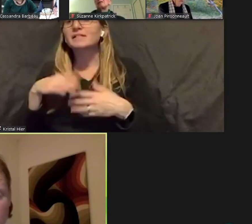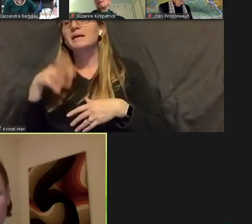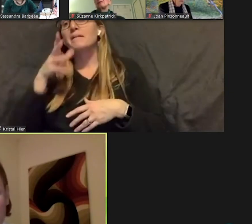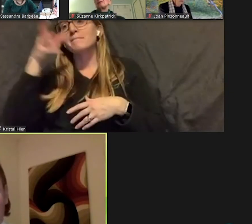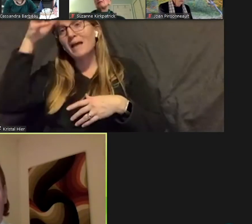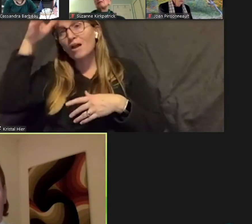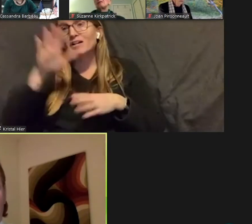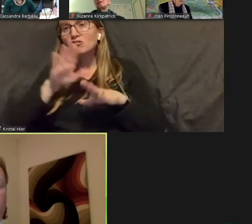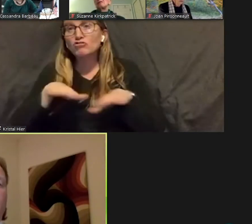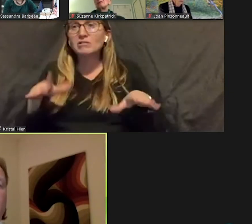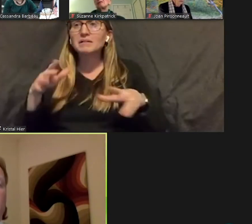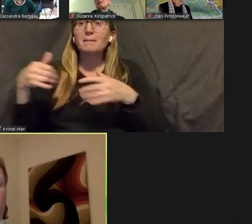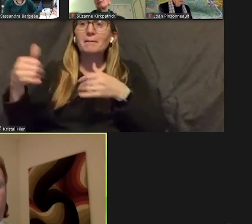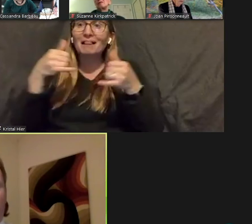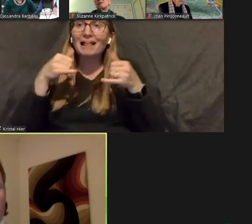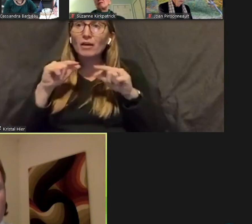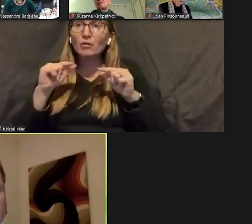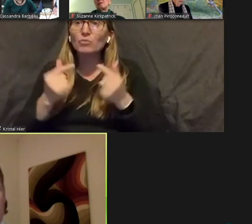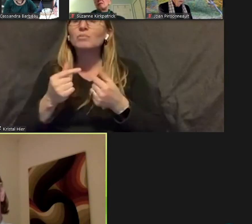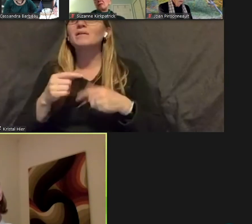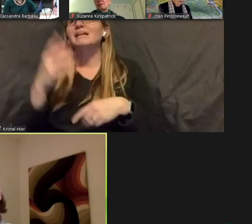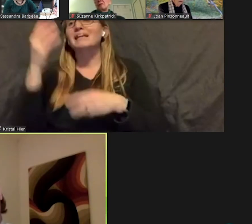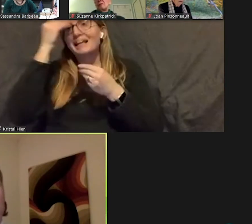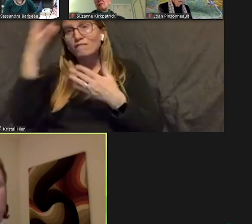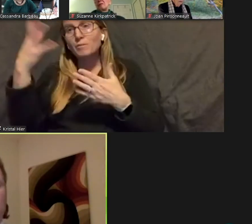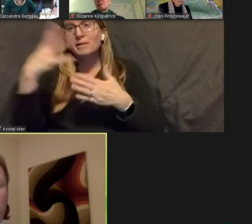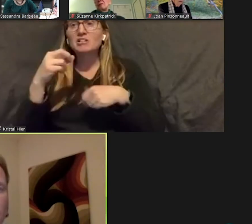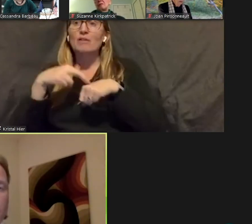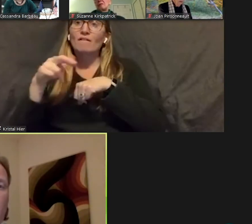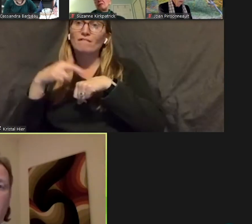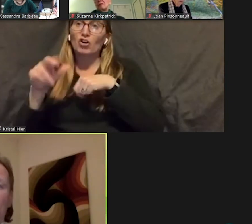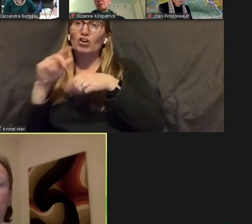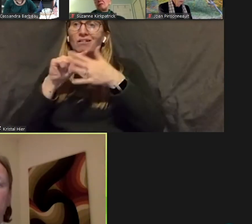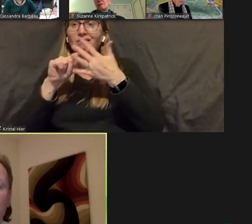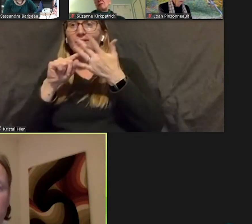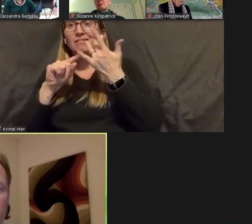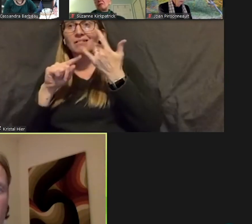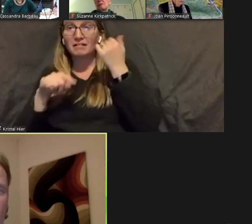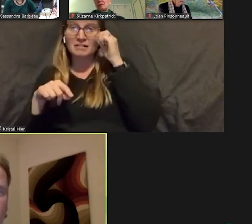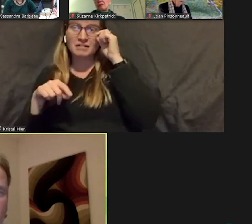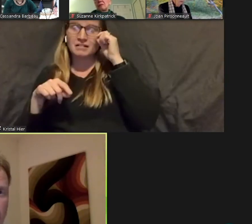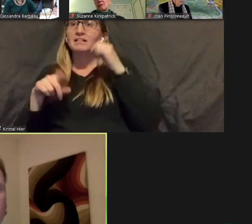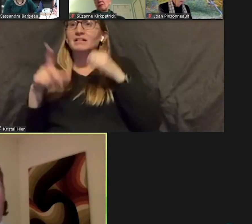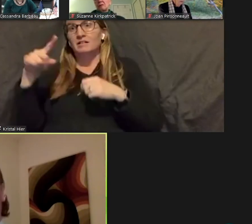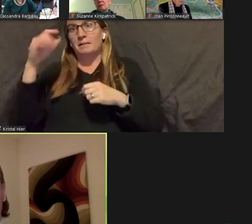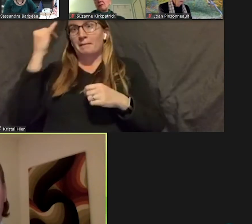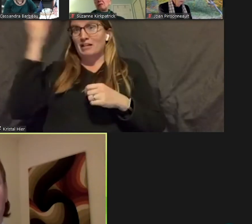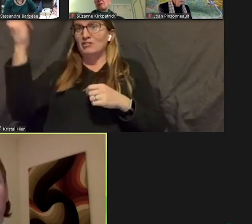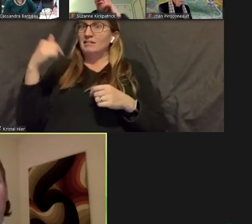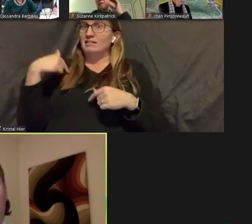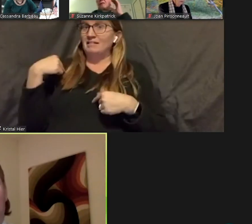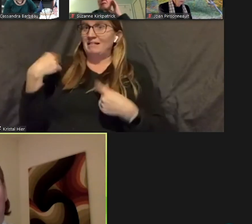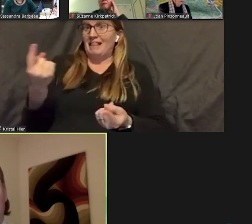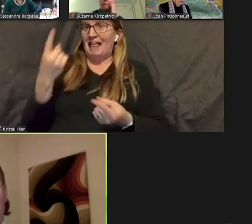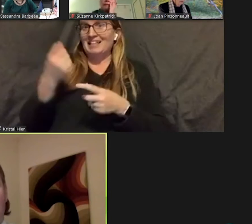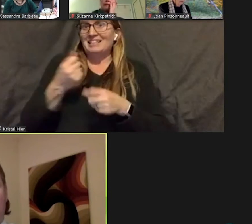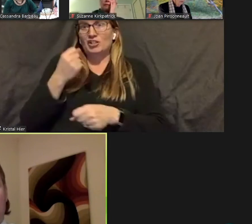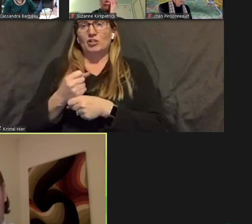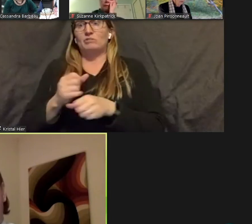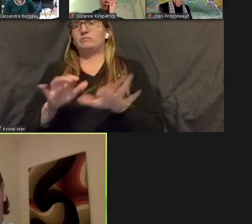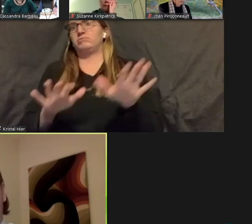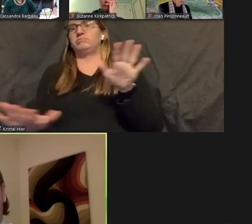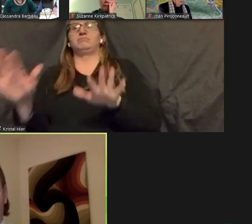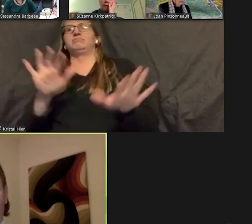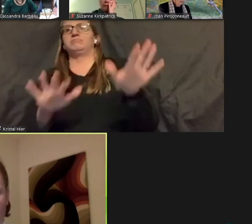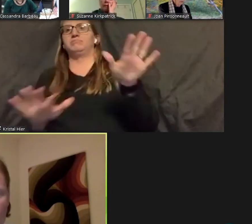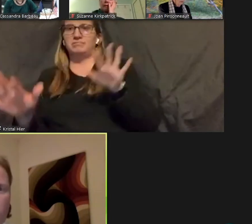community development activity, and information and referral. And as I think I went through that list, you could imagine how this last year has meant having to be rather flexible in how to